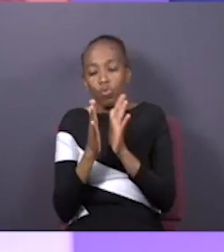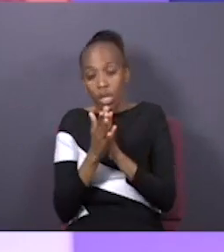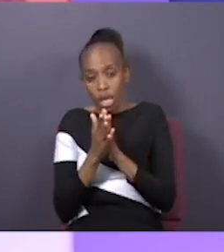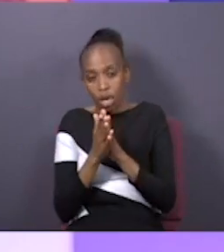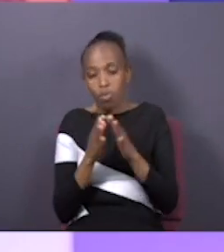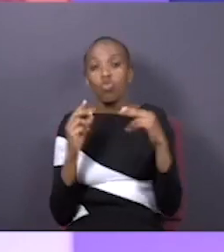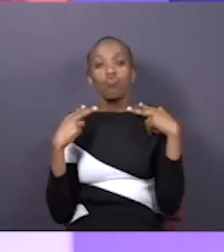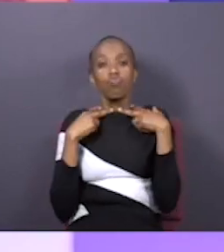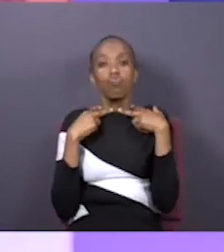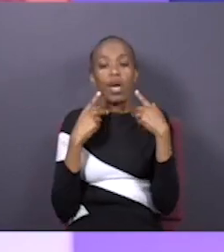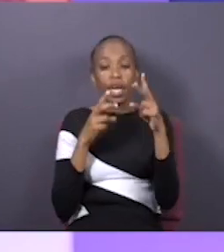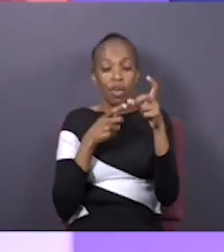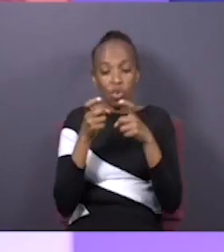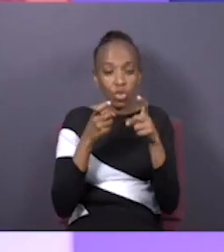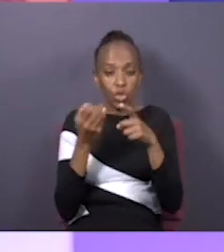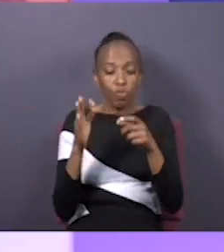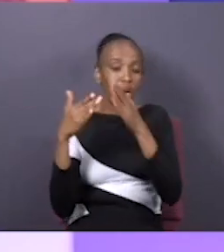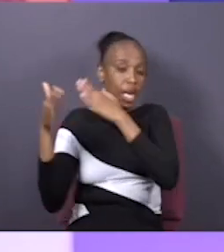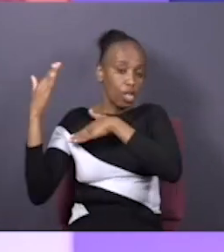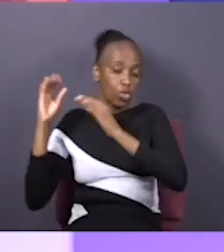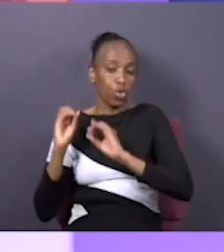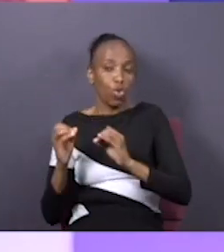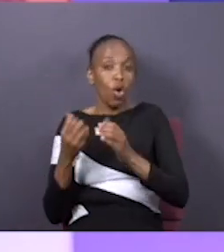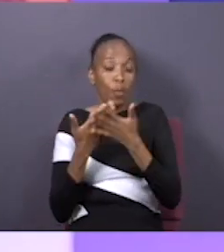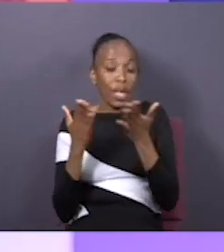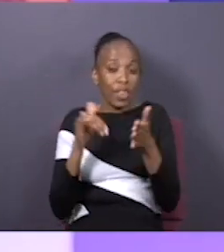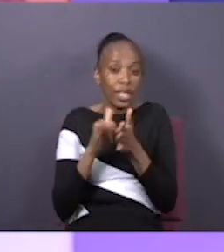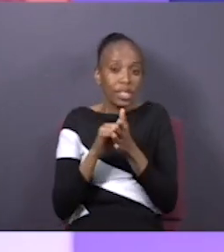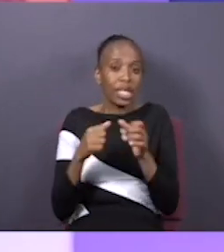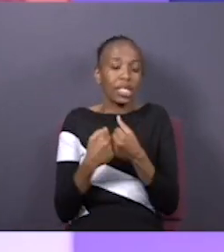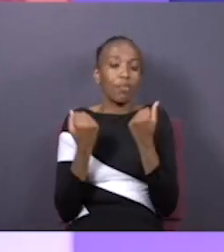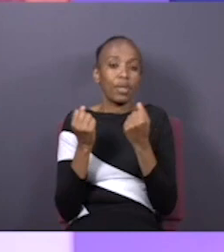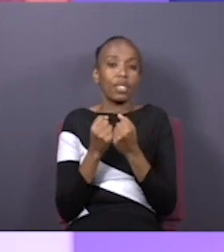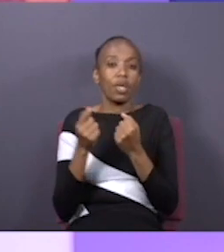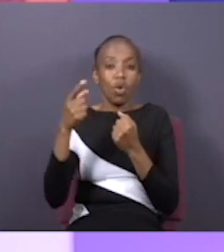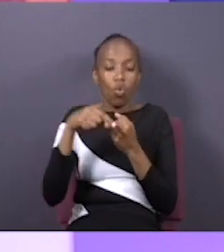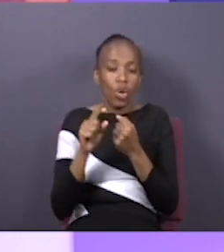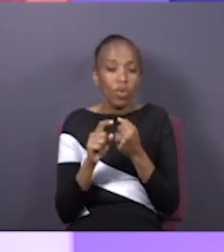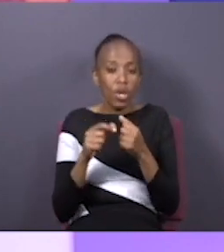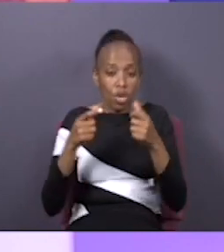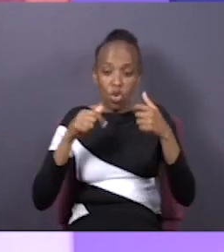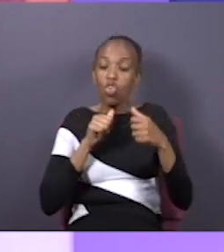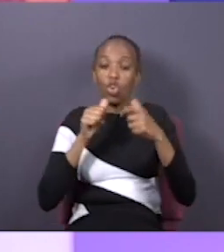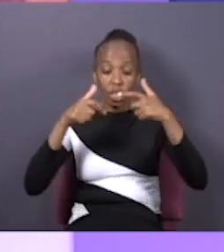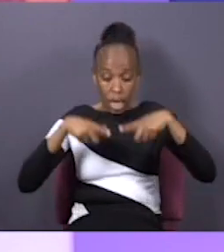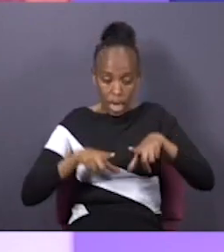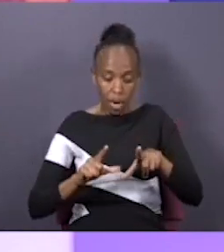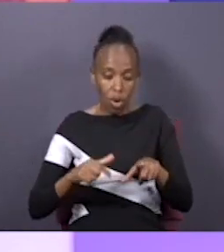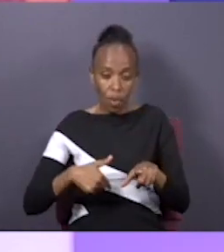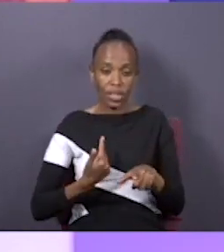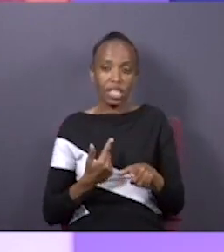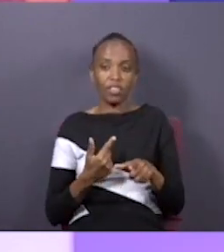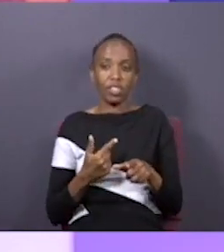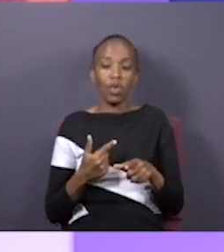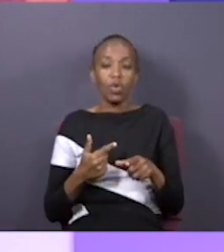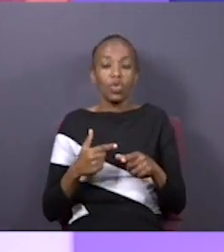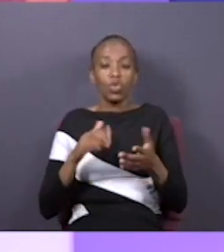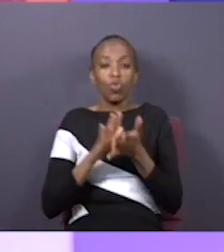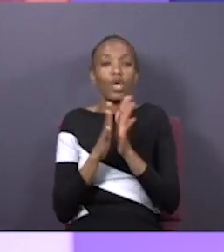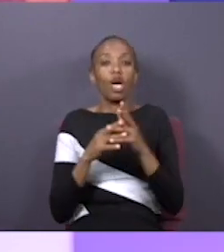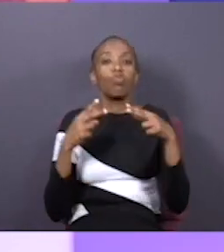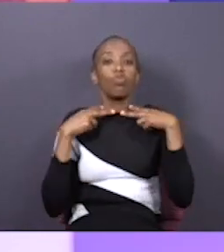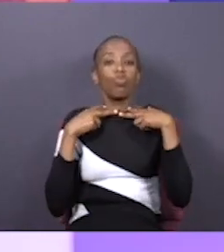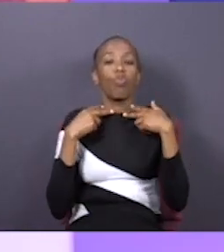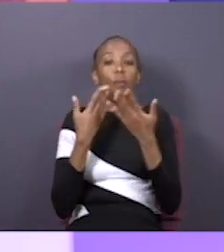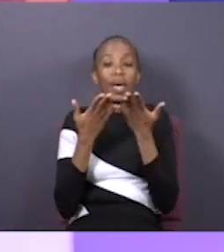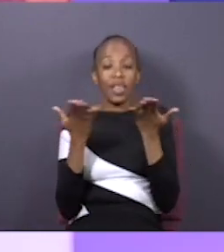shackled and controlled by the past, by the things that happened. We will not allow ourselves to be held hostage